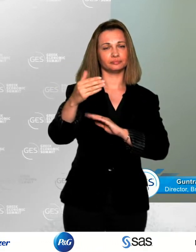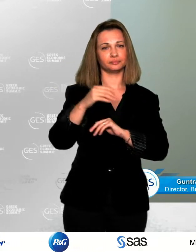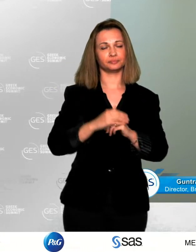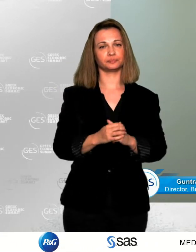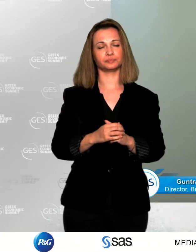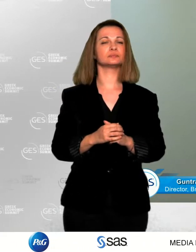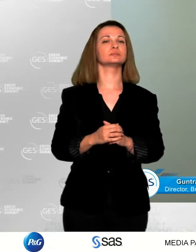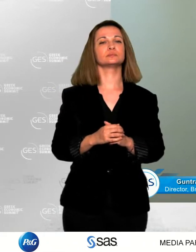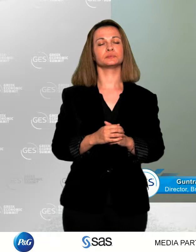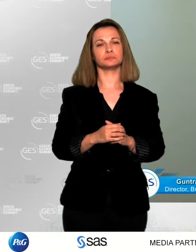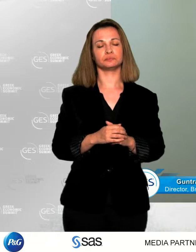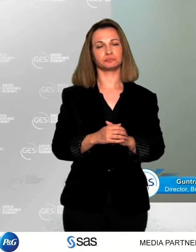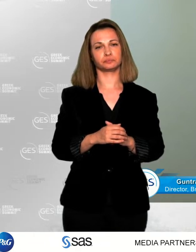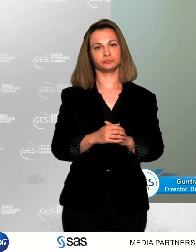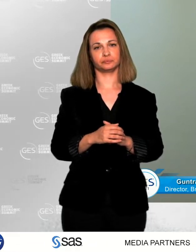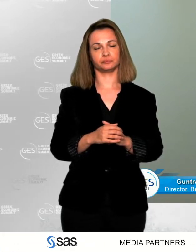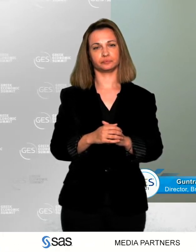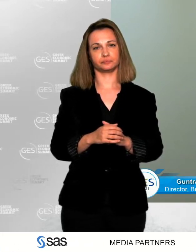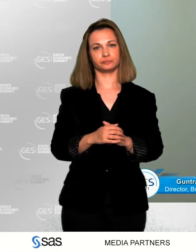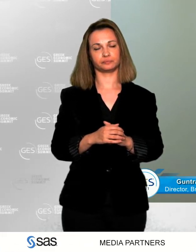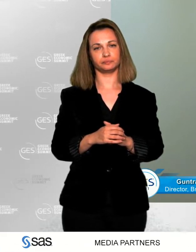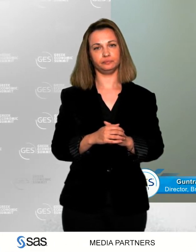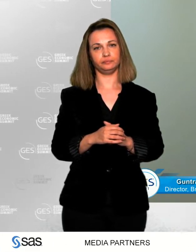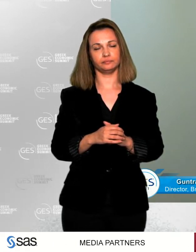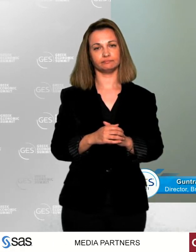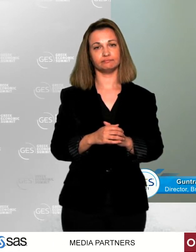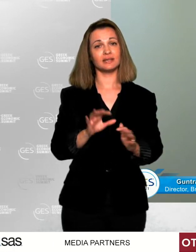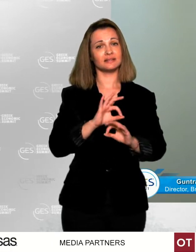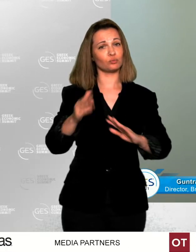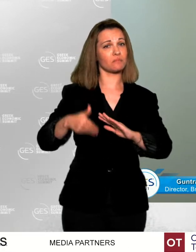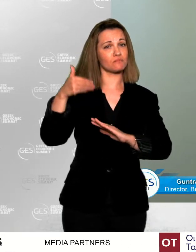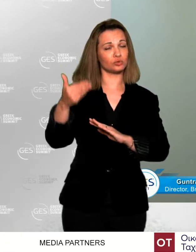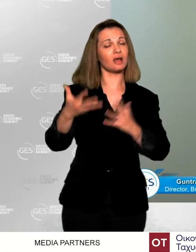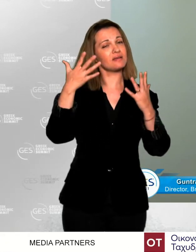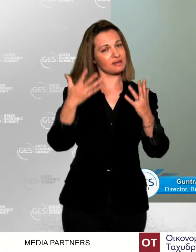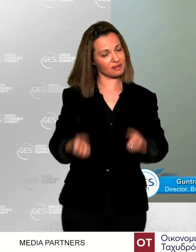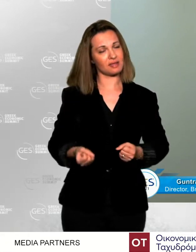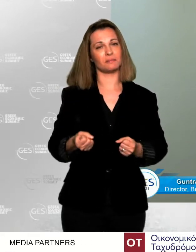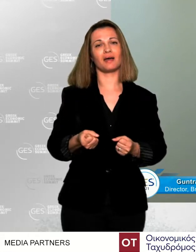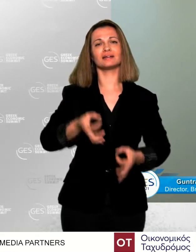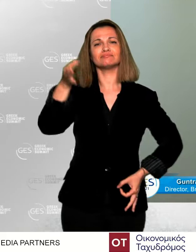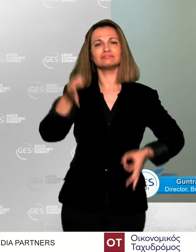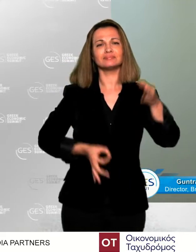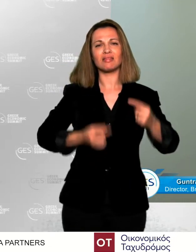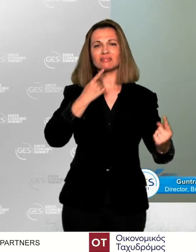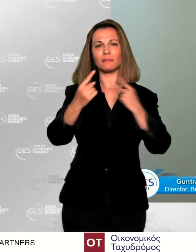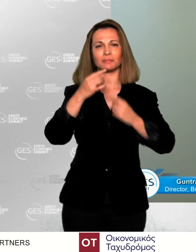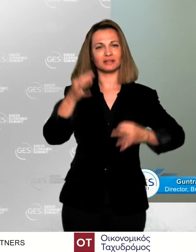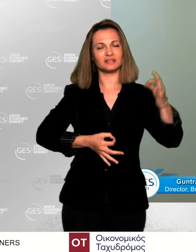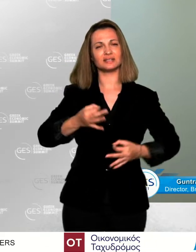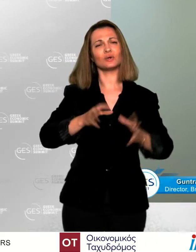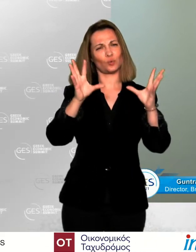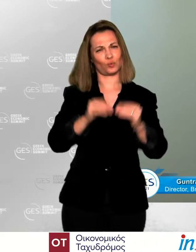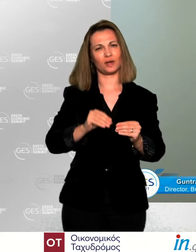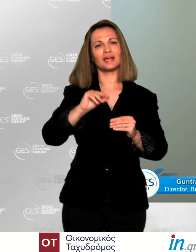There's a recovery. And during the pandemic, governments have given extraordinary fiscal support to the